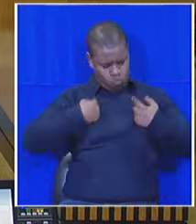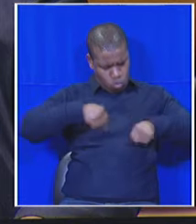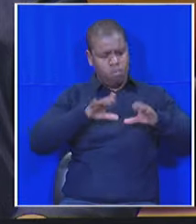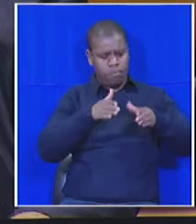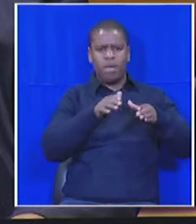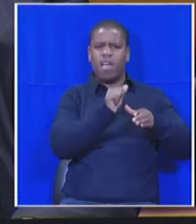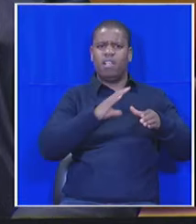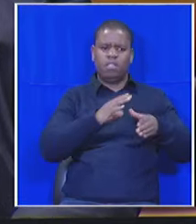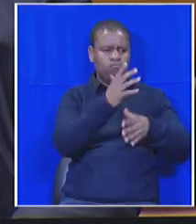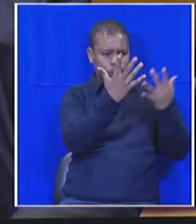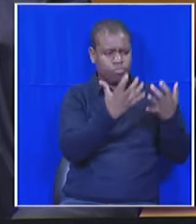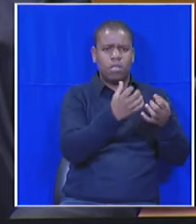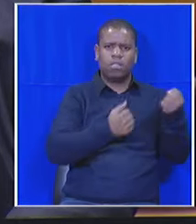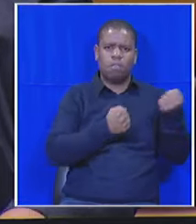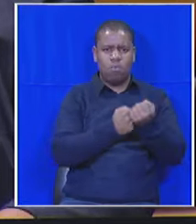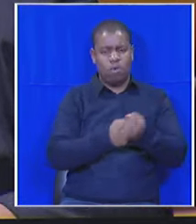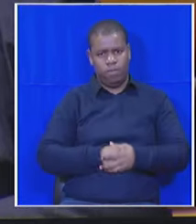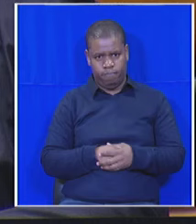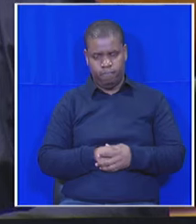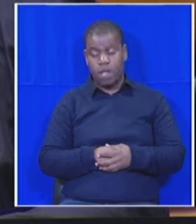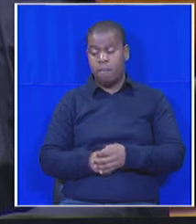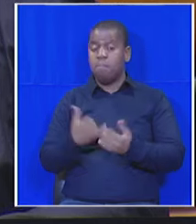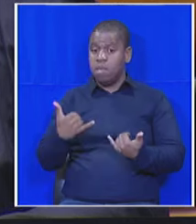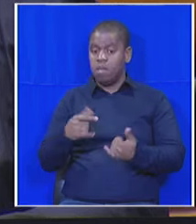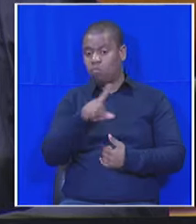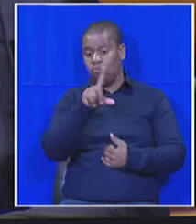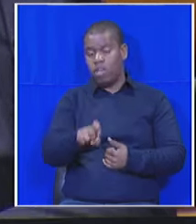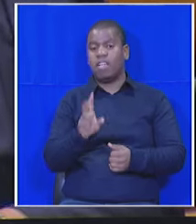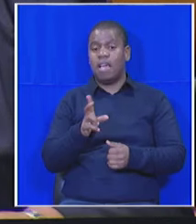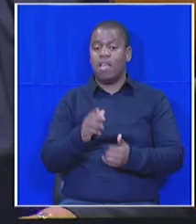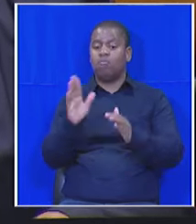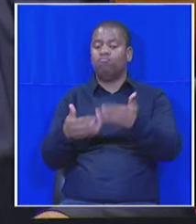I put to the vote again. Are there any objections?